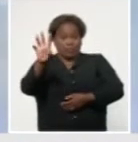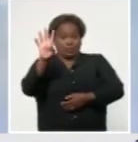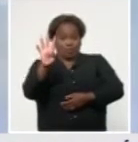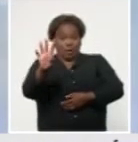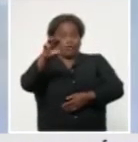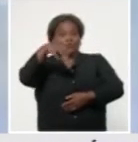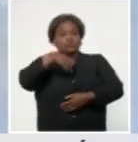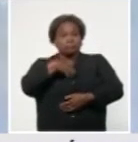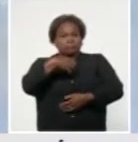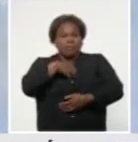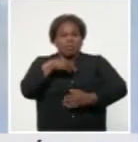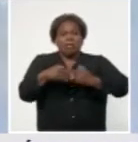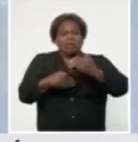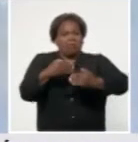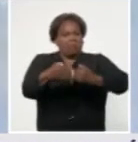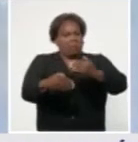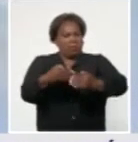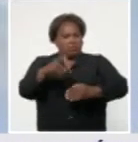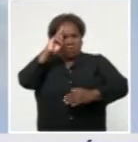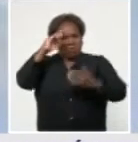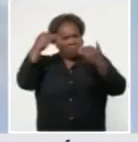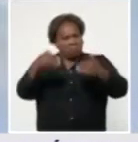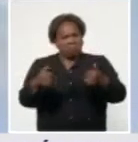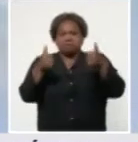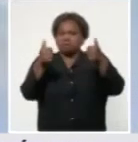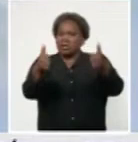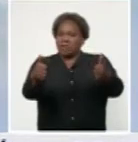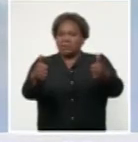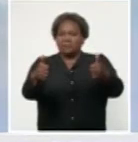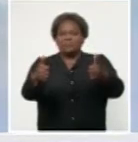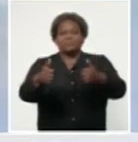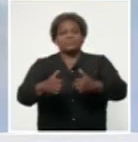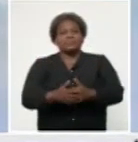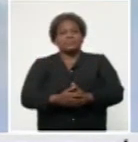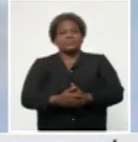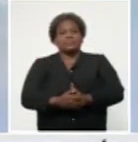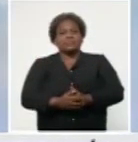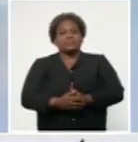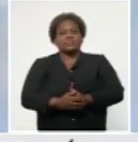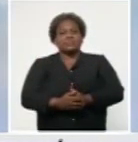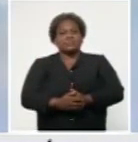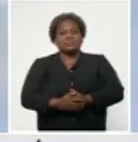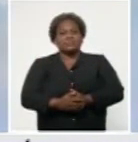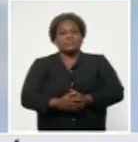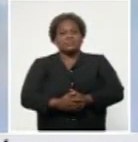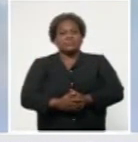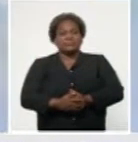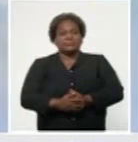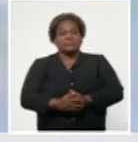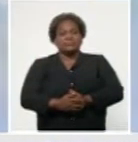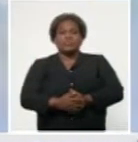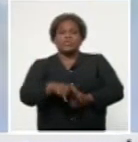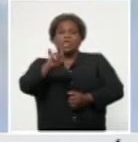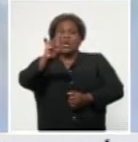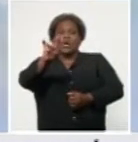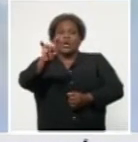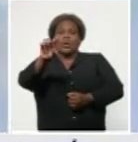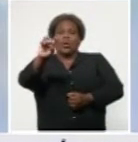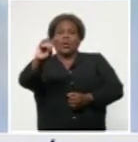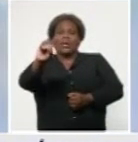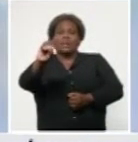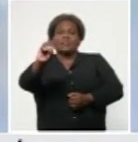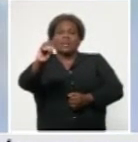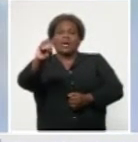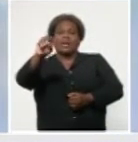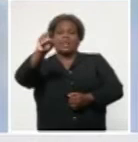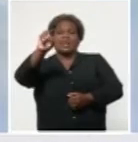serious condition here in Havana, and they are admitted to the Salvador Allende Hospital. And for 10